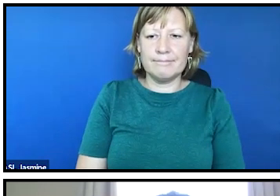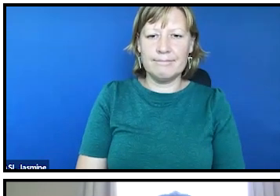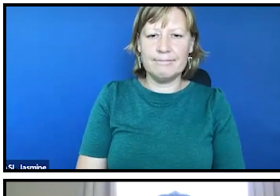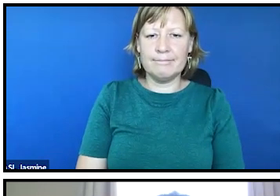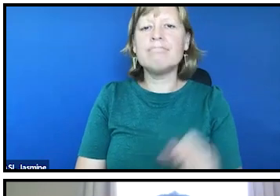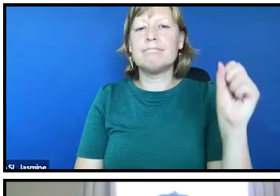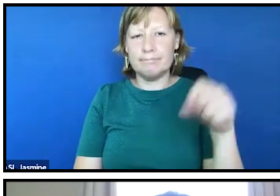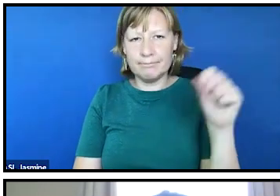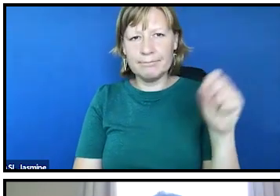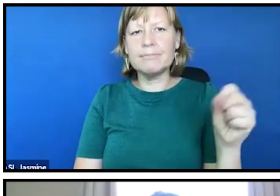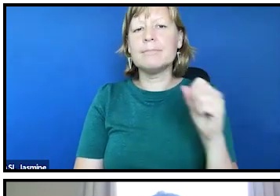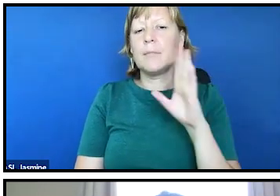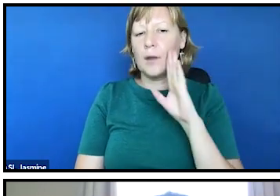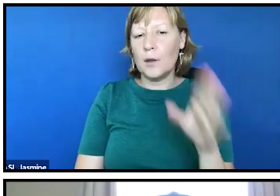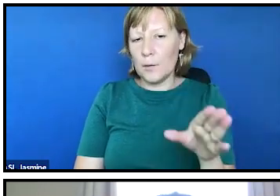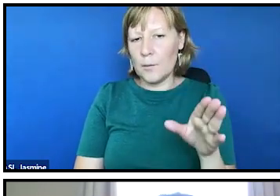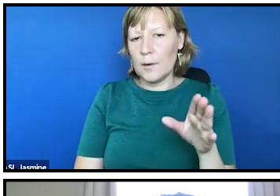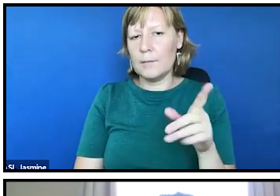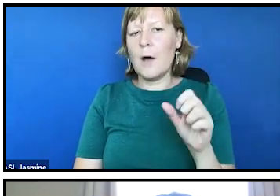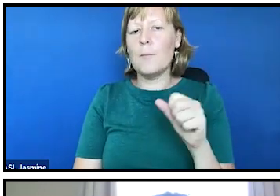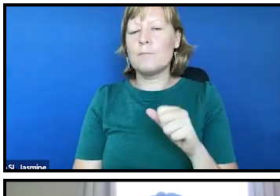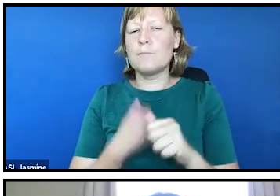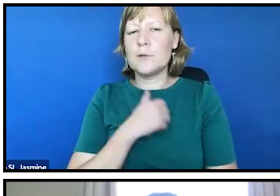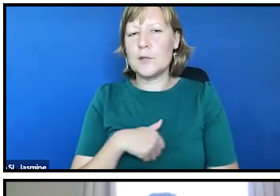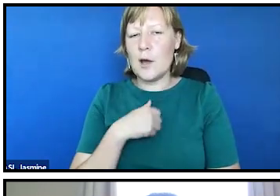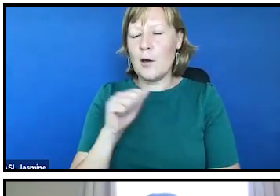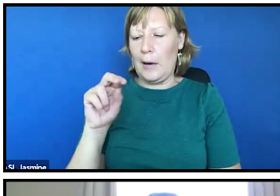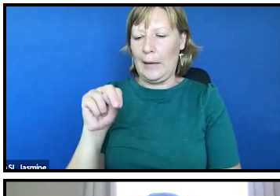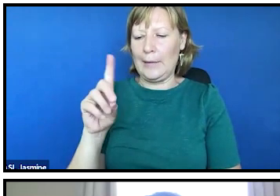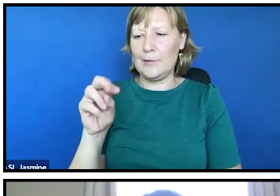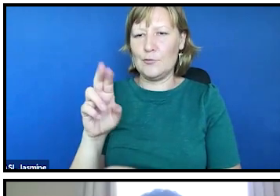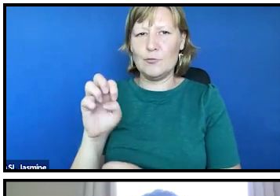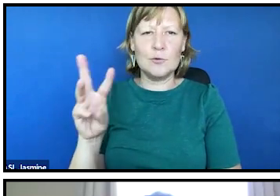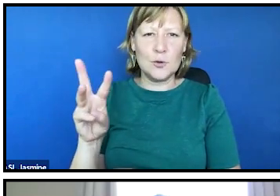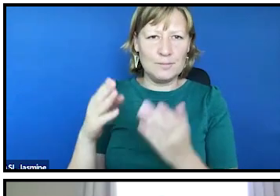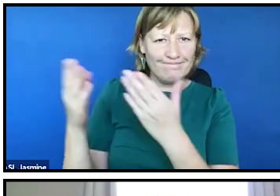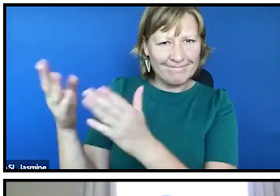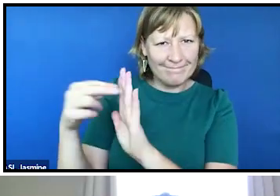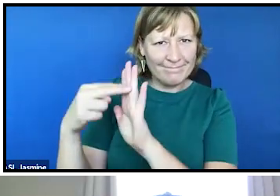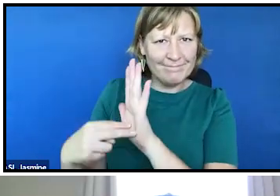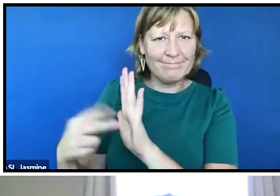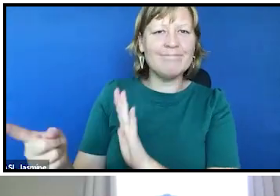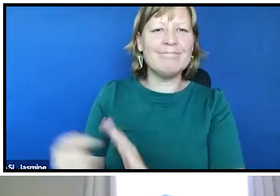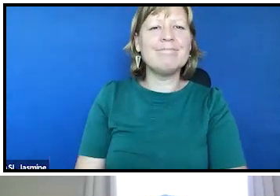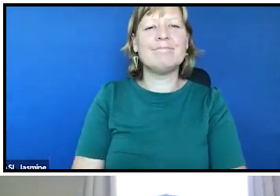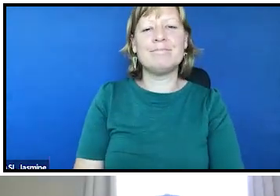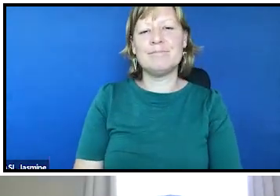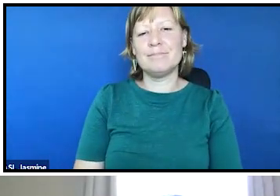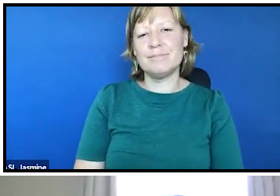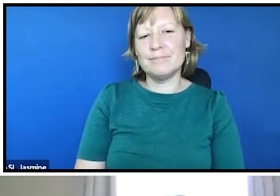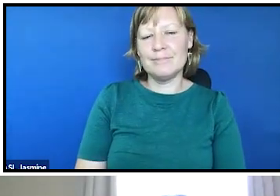Yes, there will be flyers. Oops, sorry, Andrew. I just took your job. The question popped up. Do you want to read it?